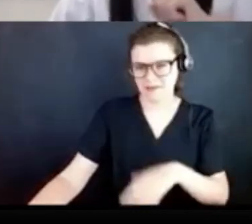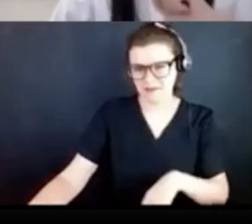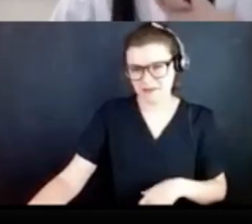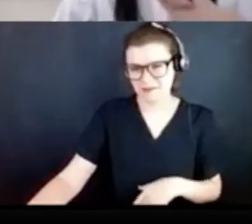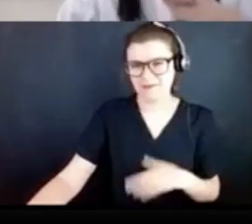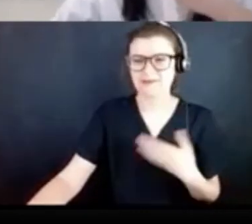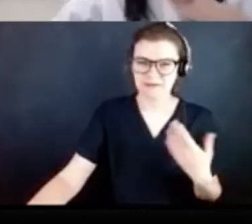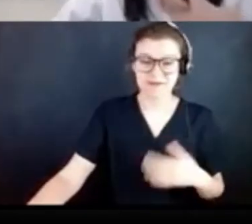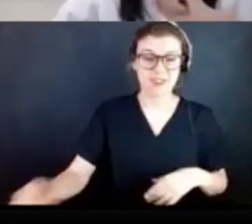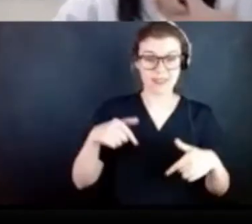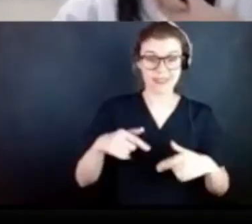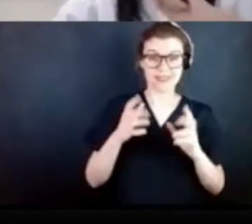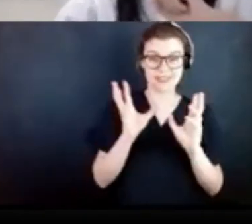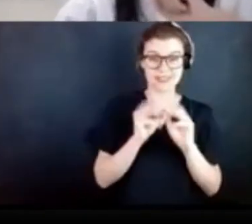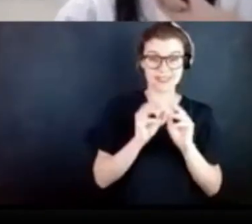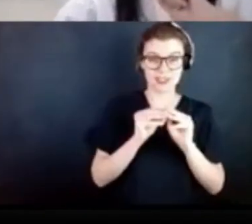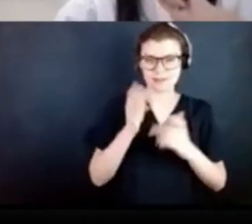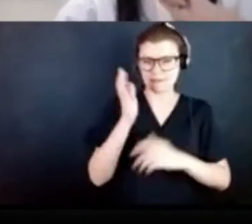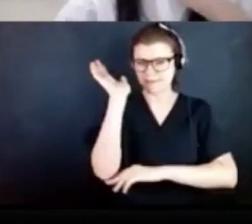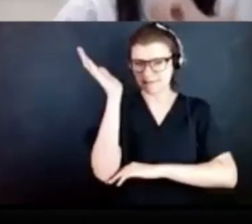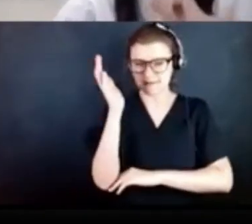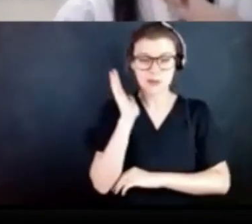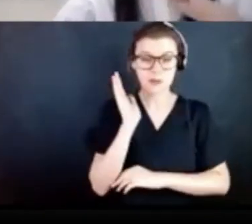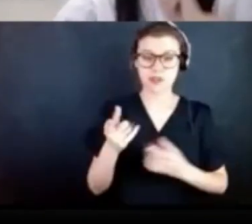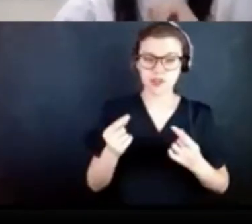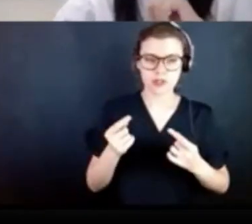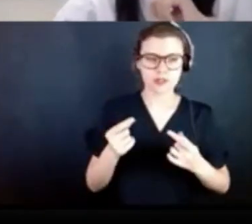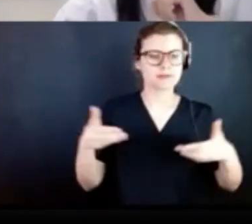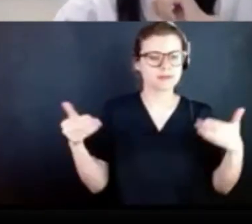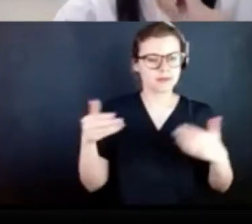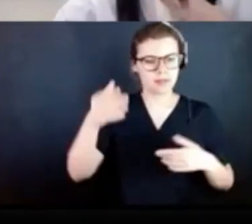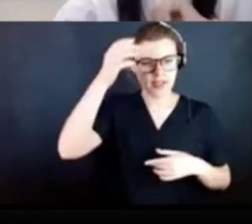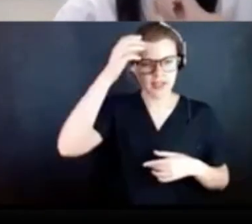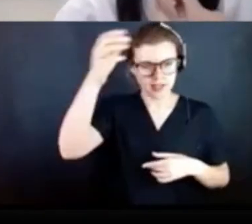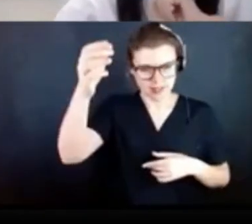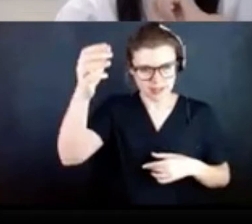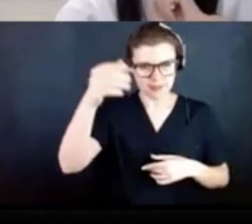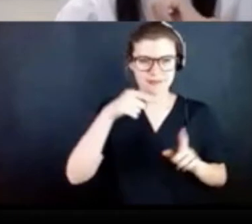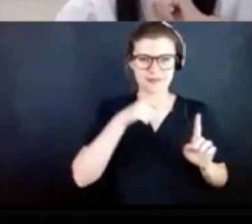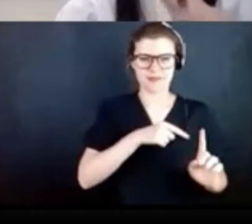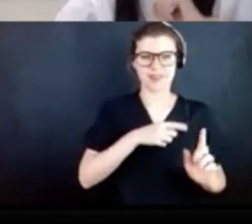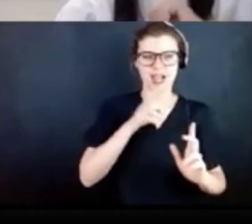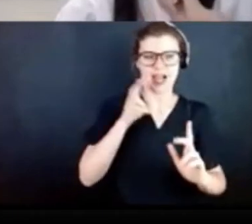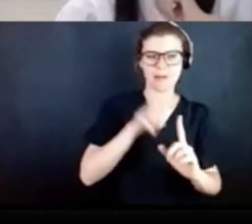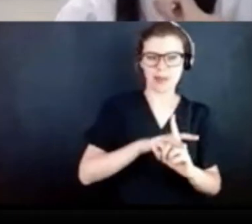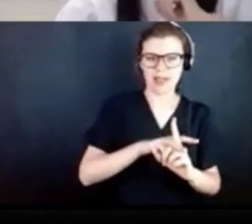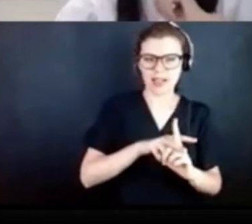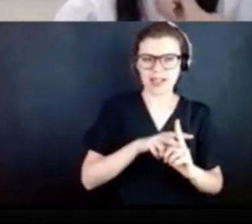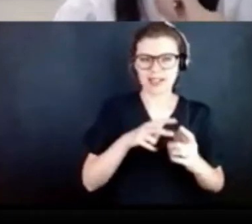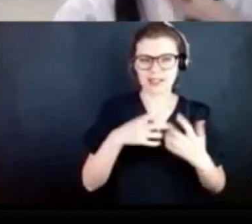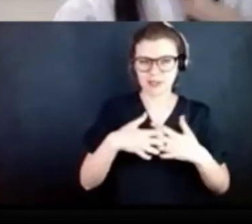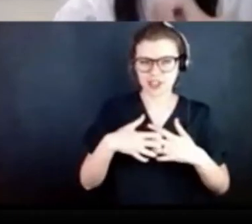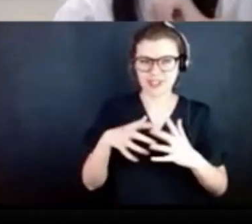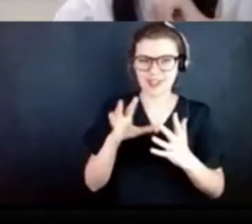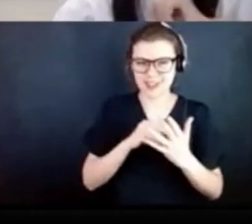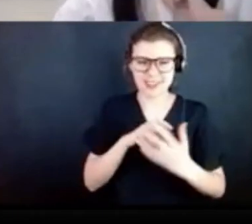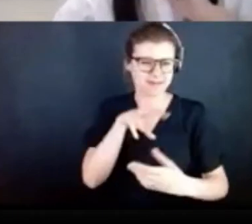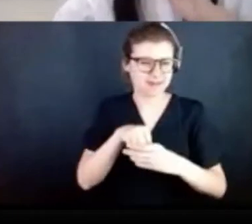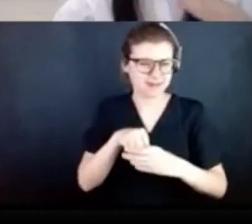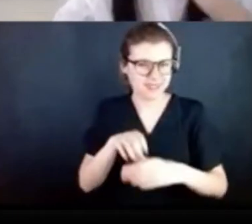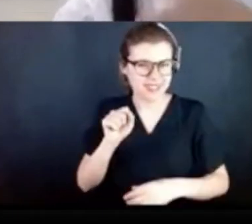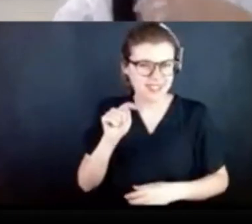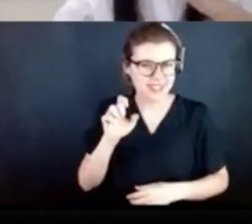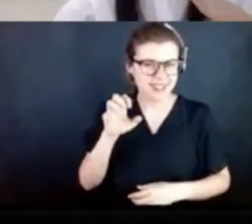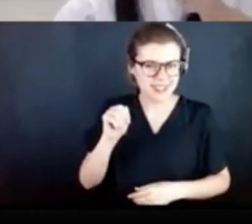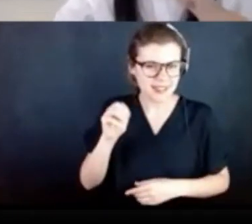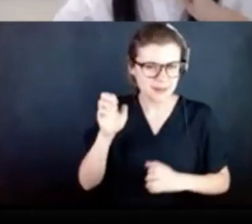In this session, I will first introduce interdisciplinarity of applied machine learning in STEM education. And then,